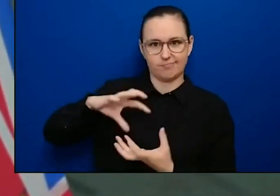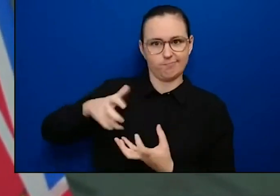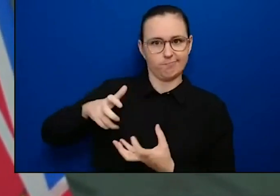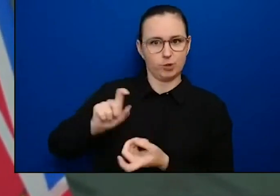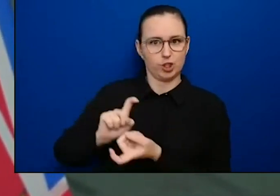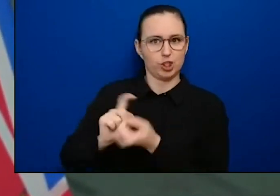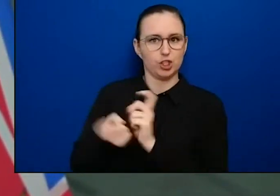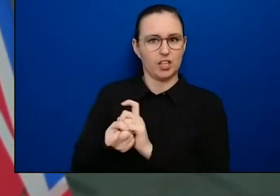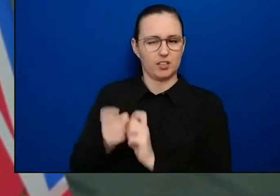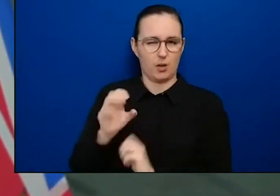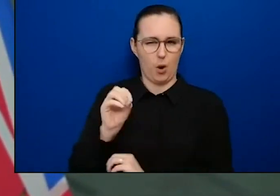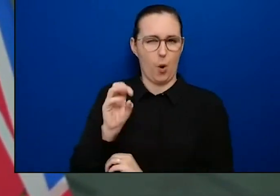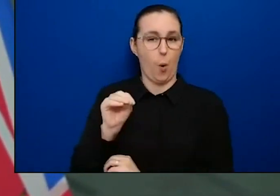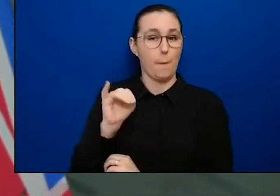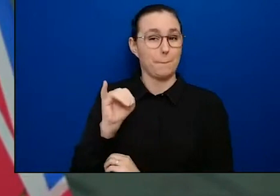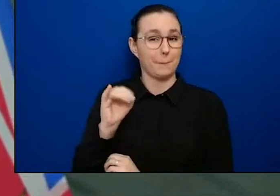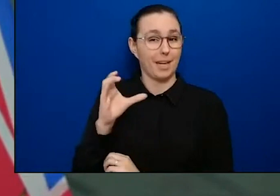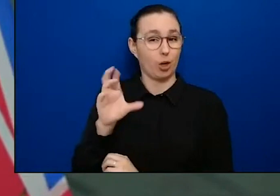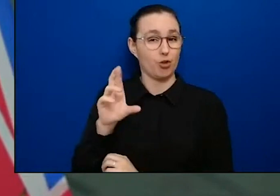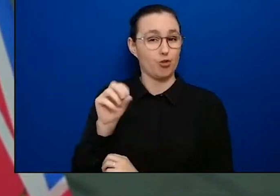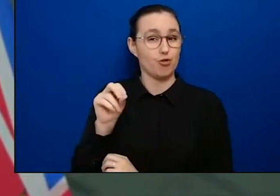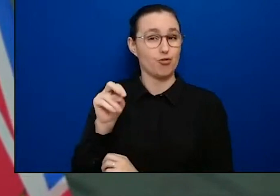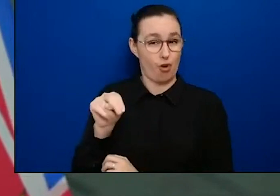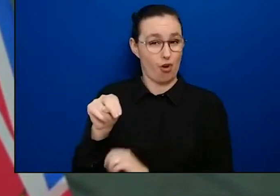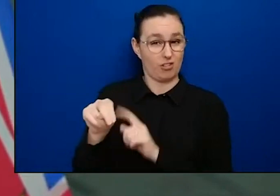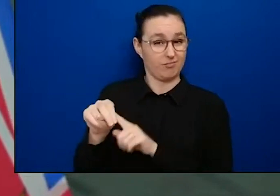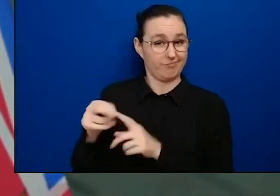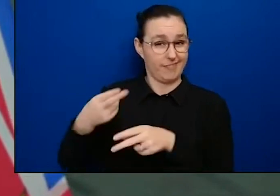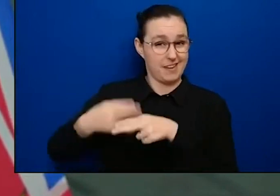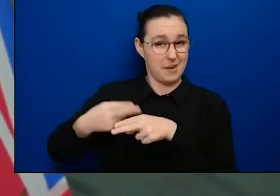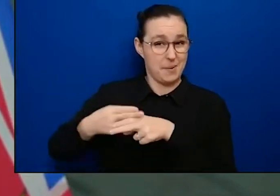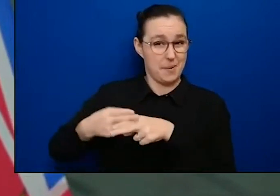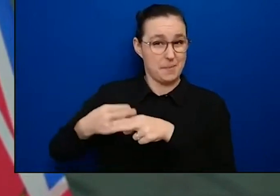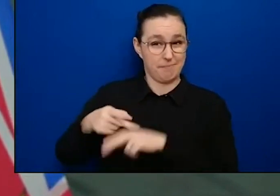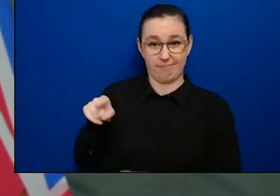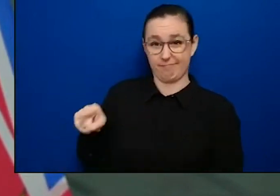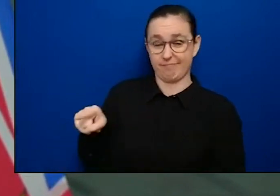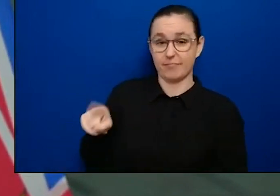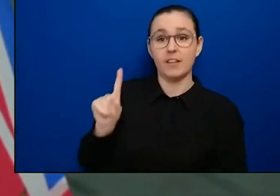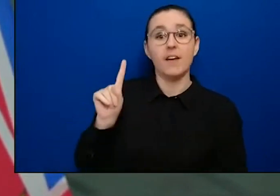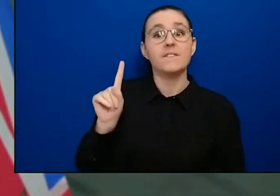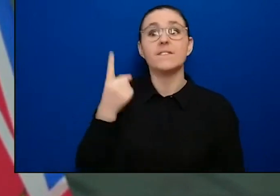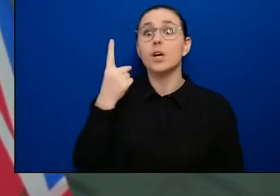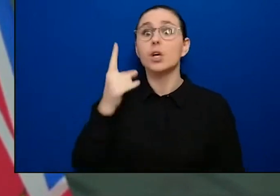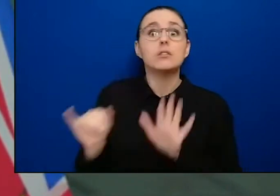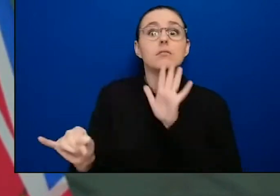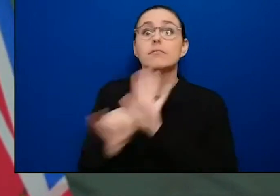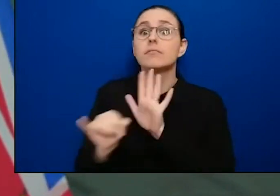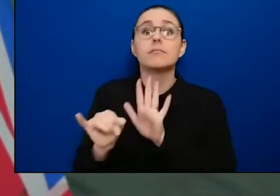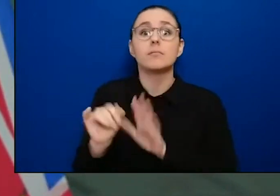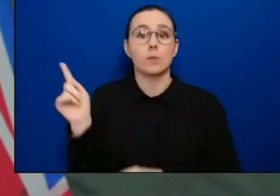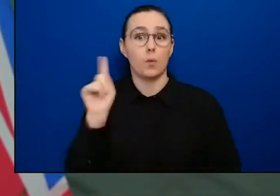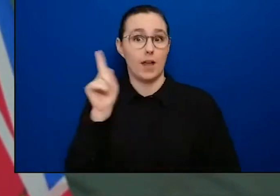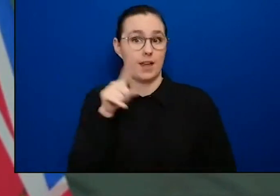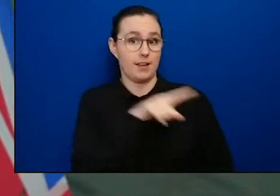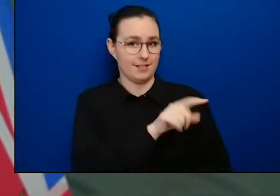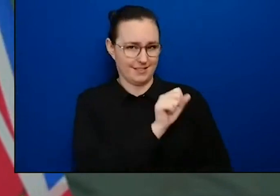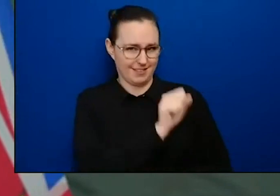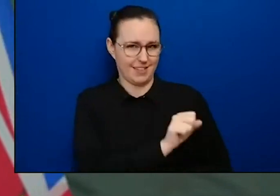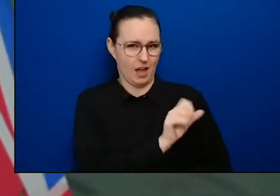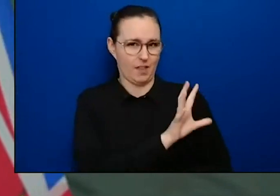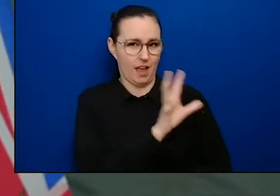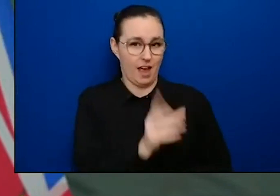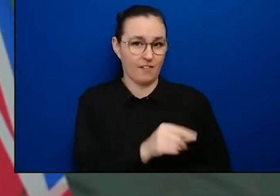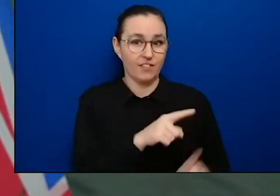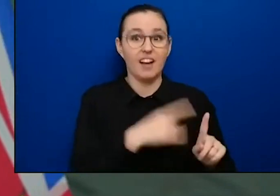Omicron variant that was detected first in South Africa and has now been detected in many countries around the